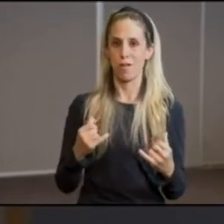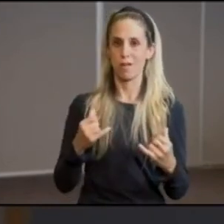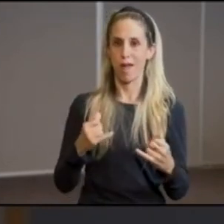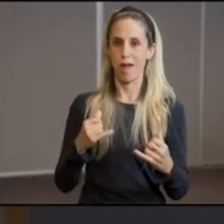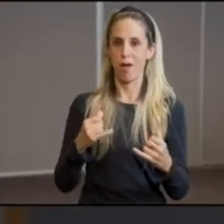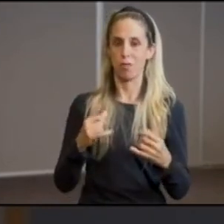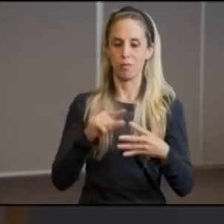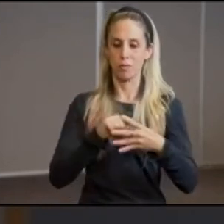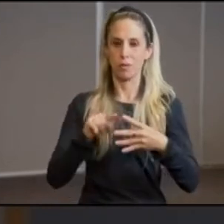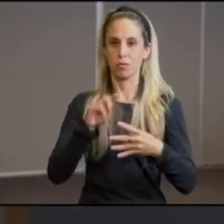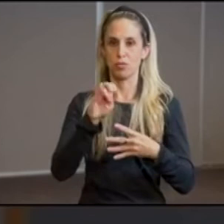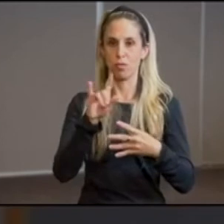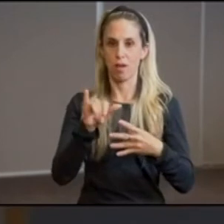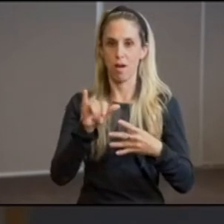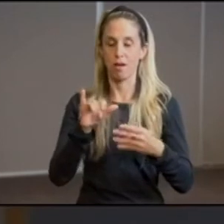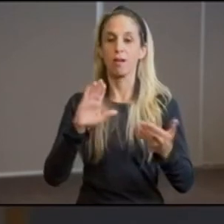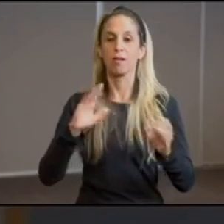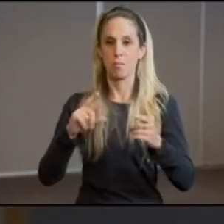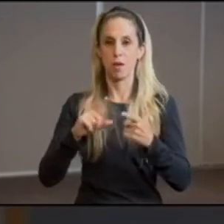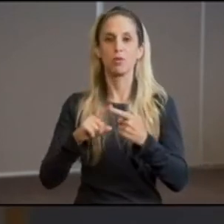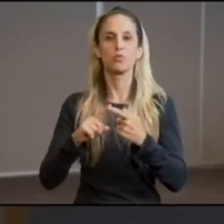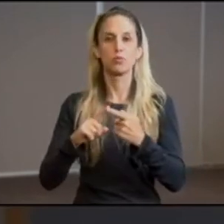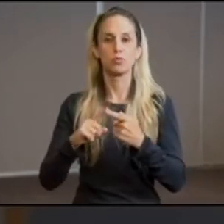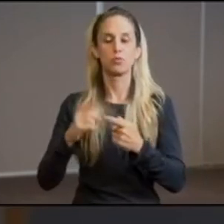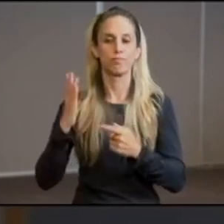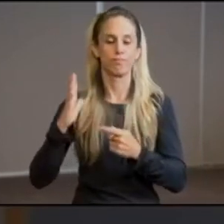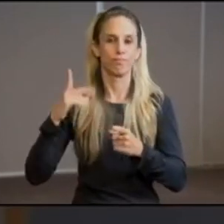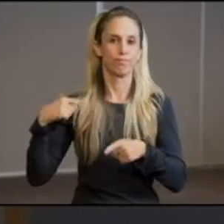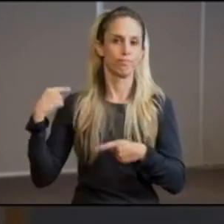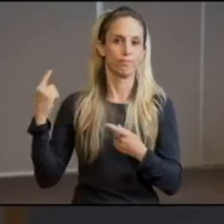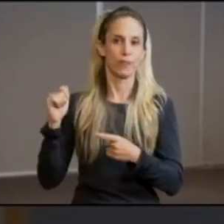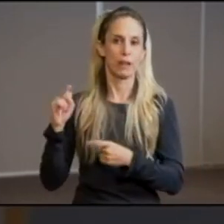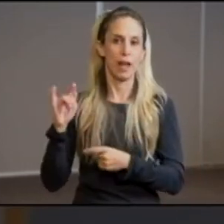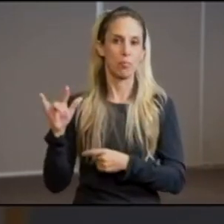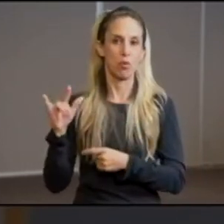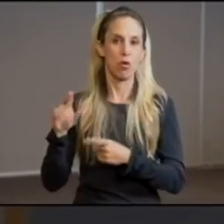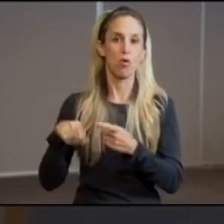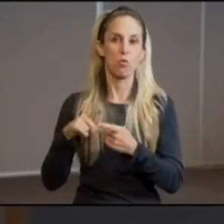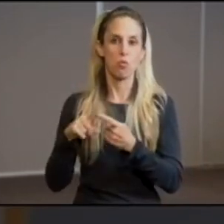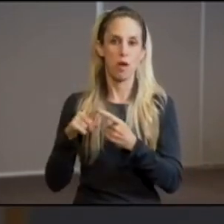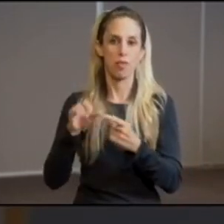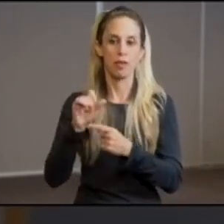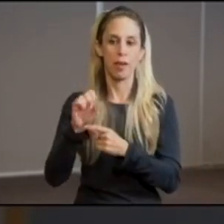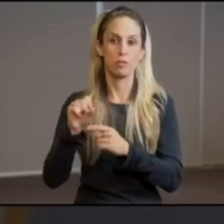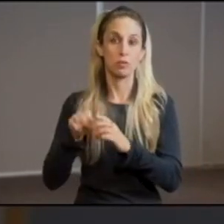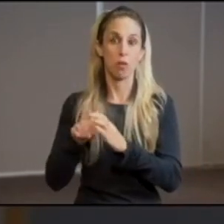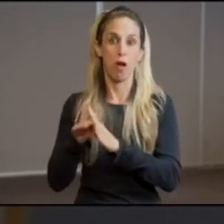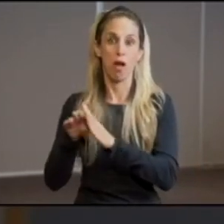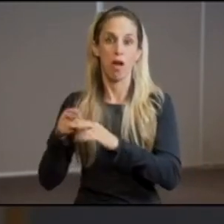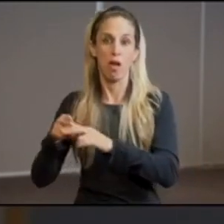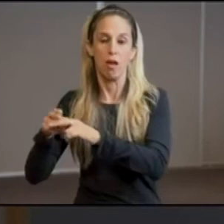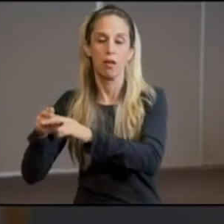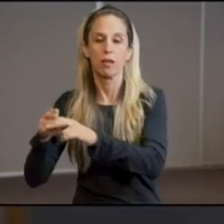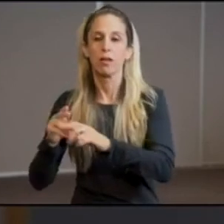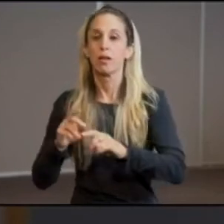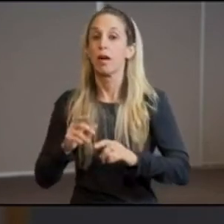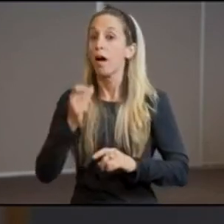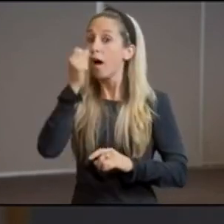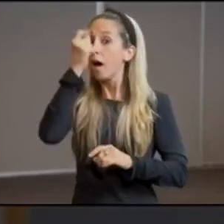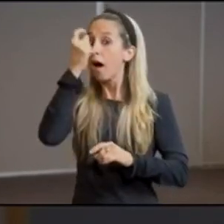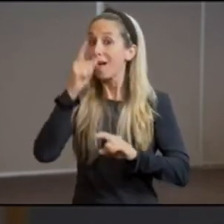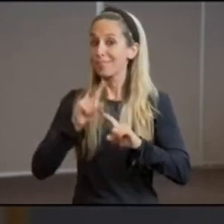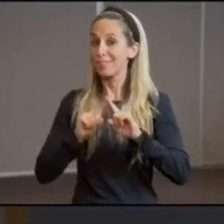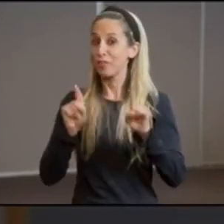early July than we had at any time in April when our cases were accelerating. The difference,